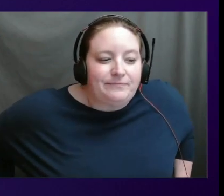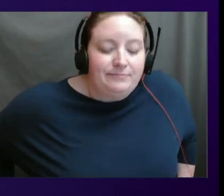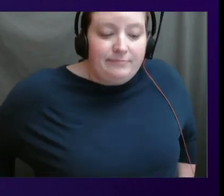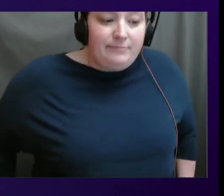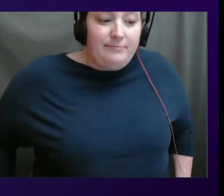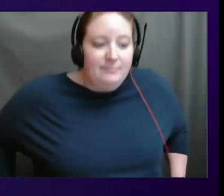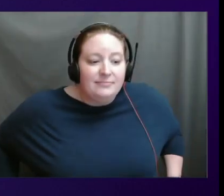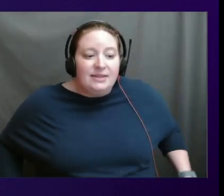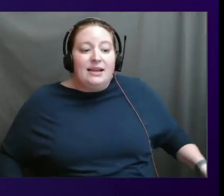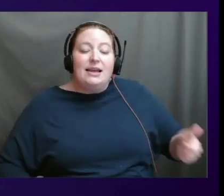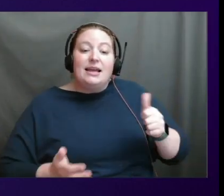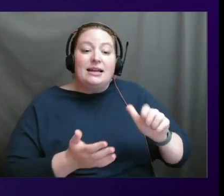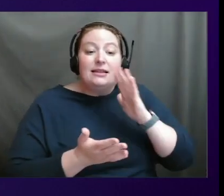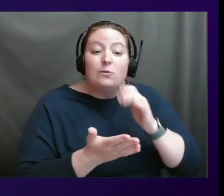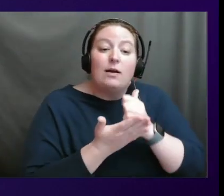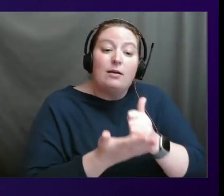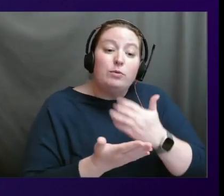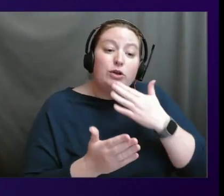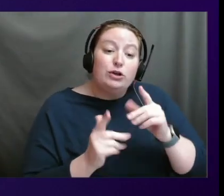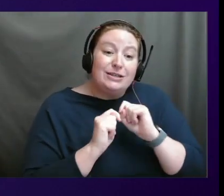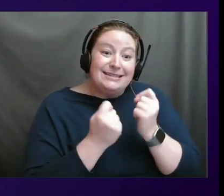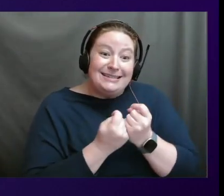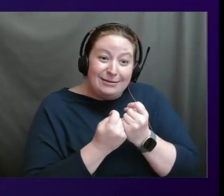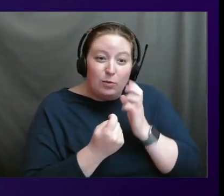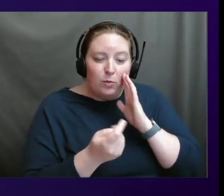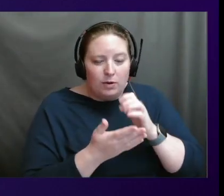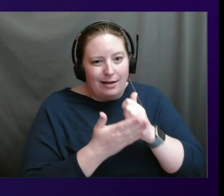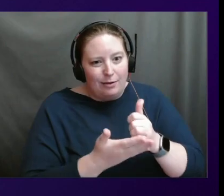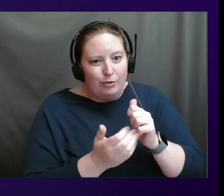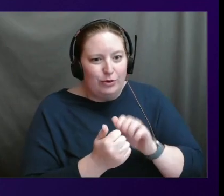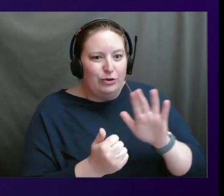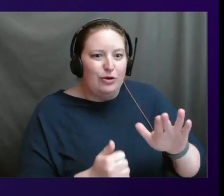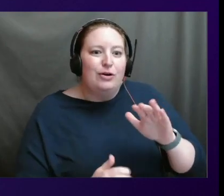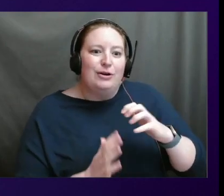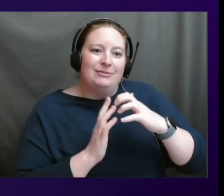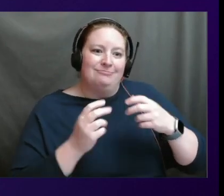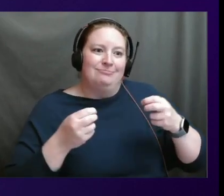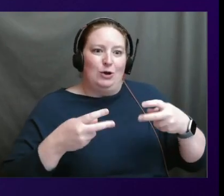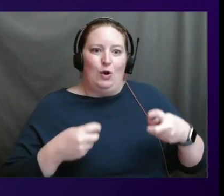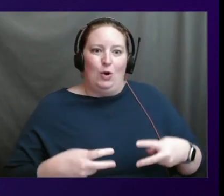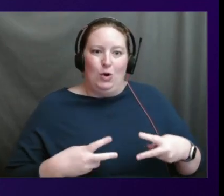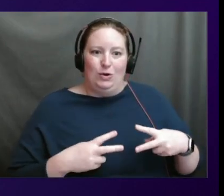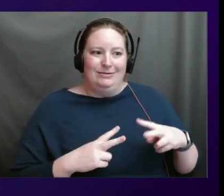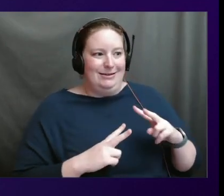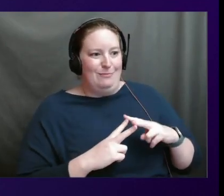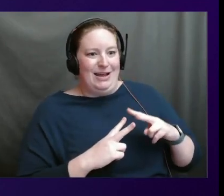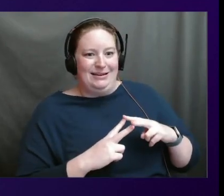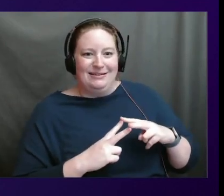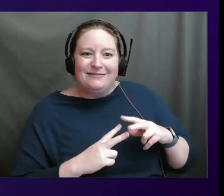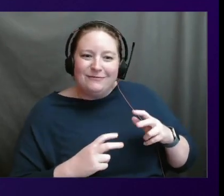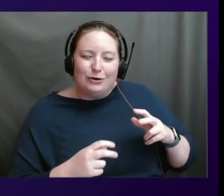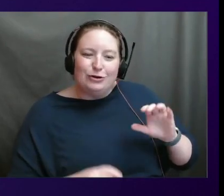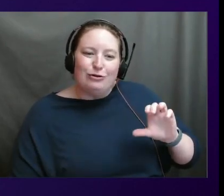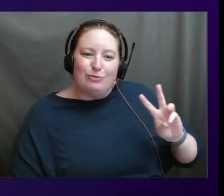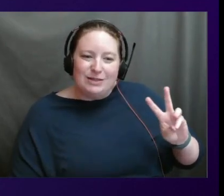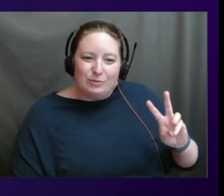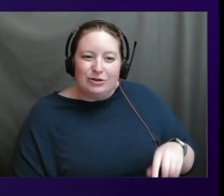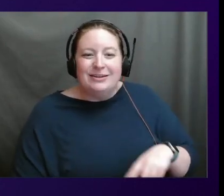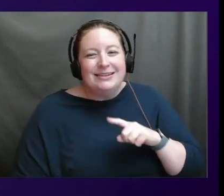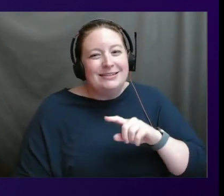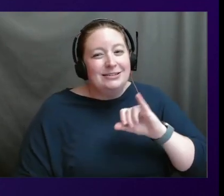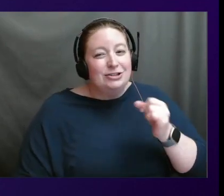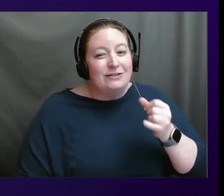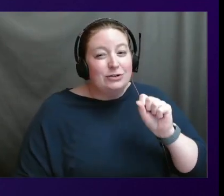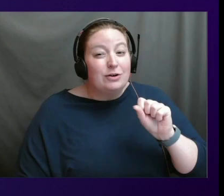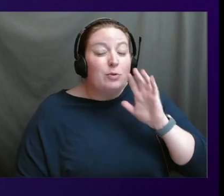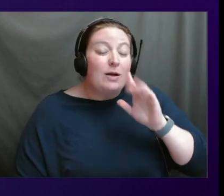going to help you with this when you're working with your coding companion of Code Whisperer. In this example, it's JavaScript. So we're going to work with a React component that renders a